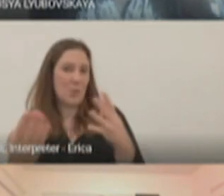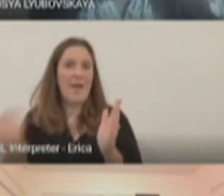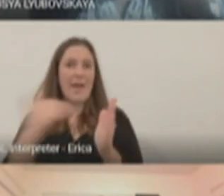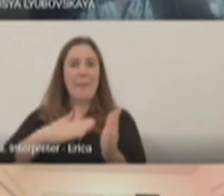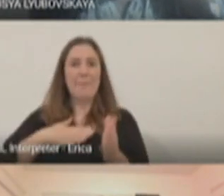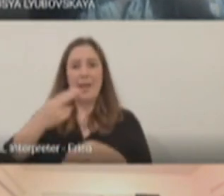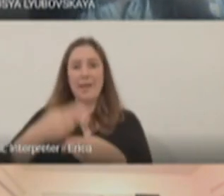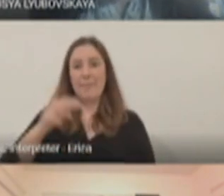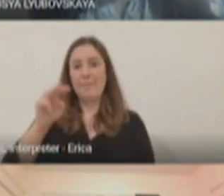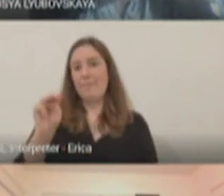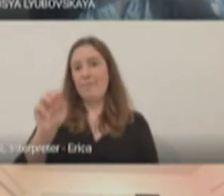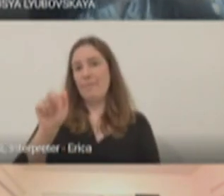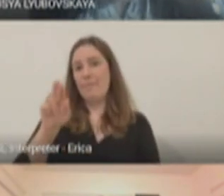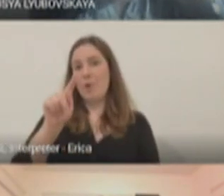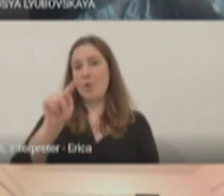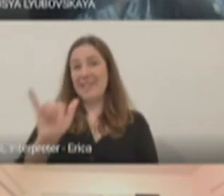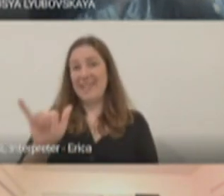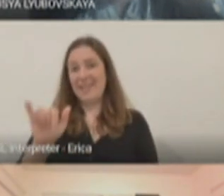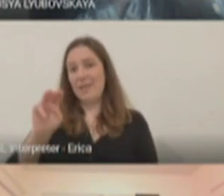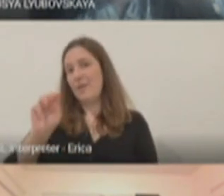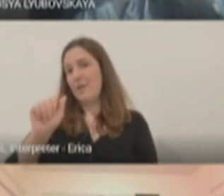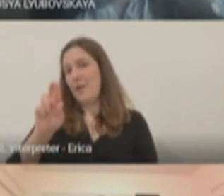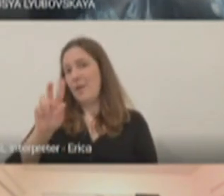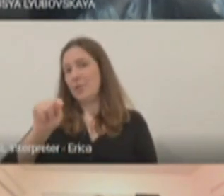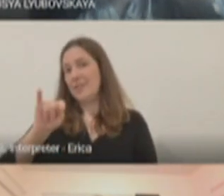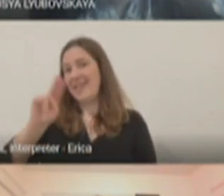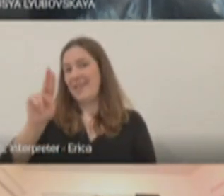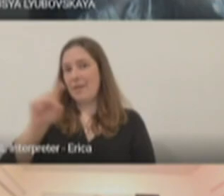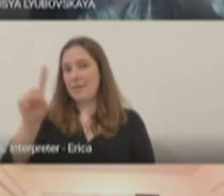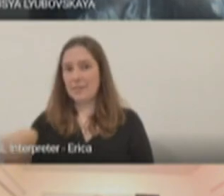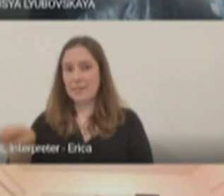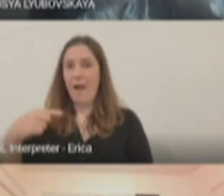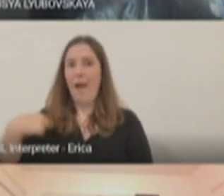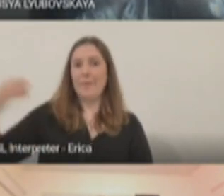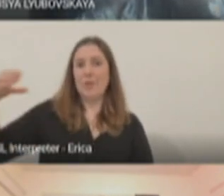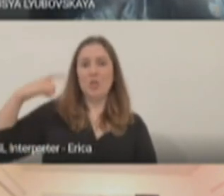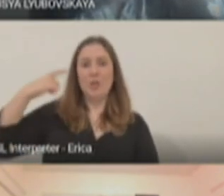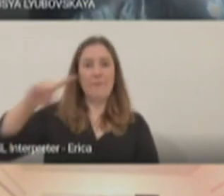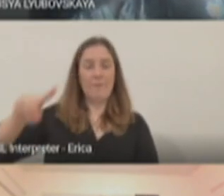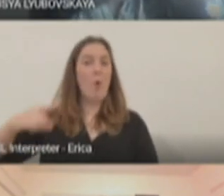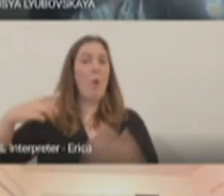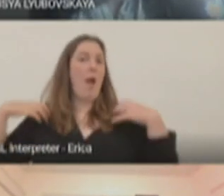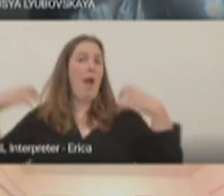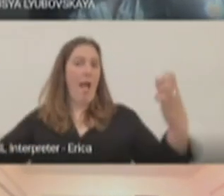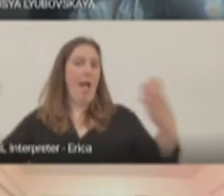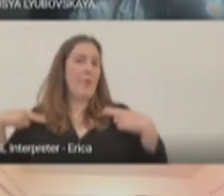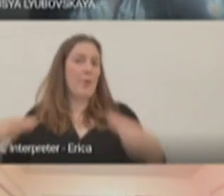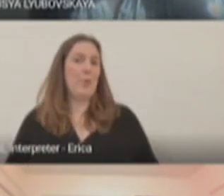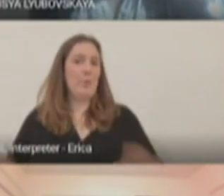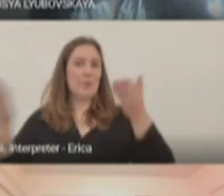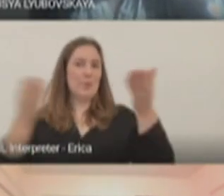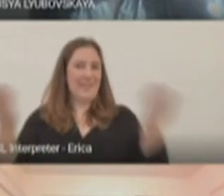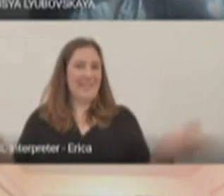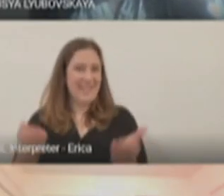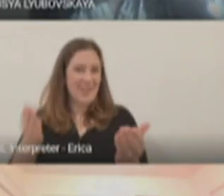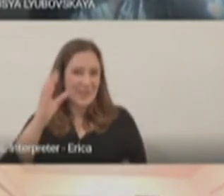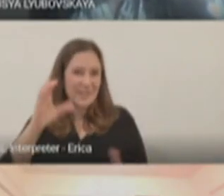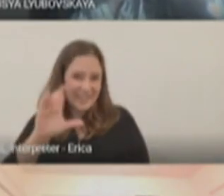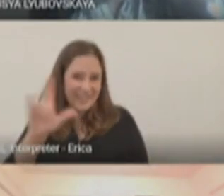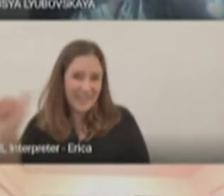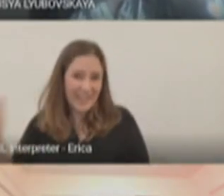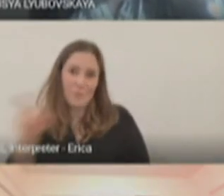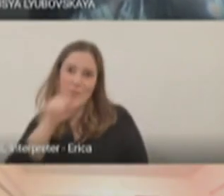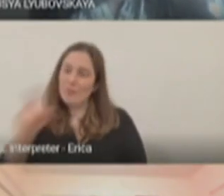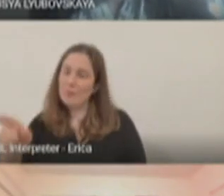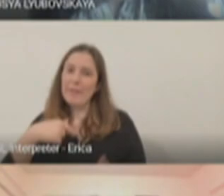Marty Martinez, and I'm the Chief of Health and Human Services here in the city. And grateful to be able to be with you,